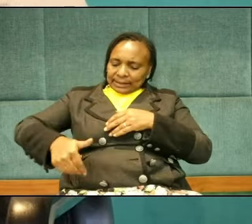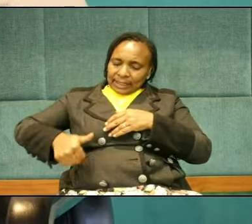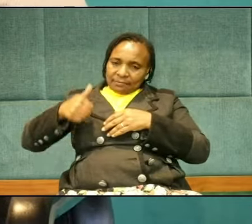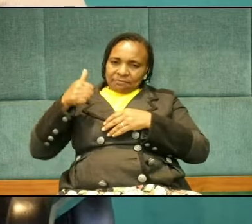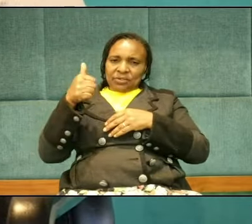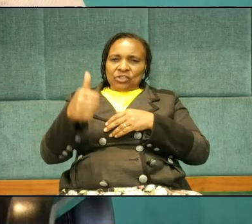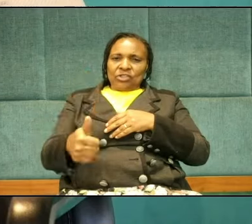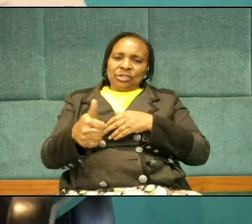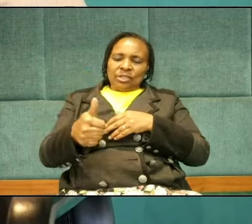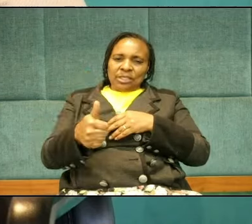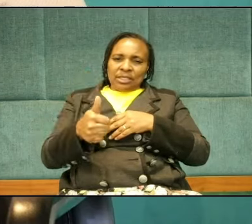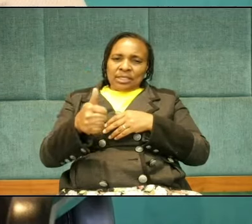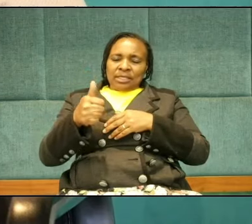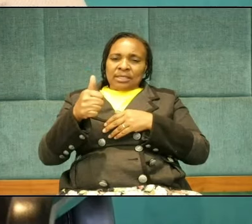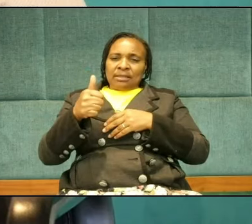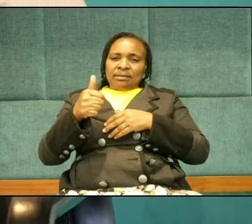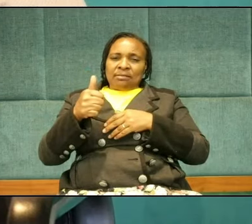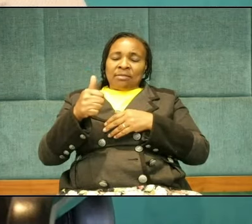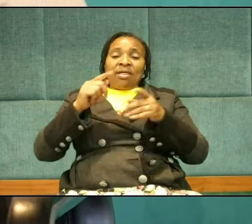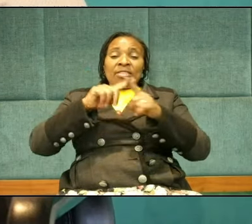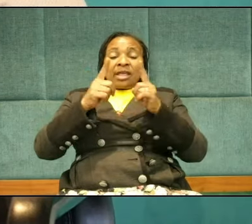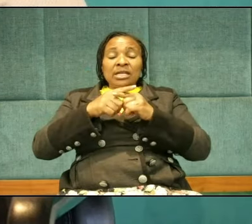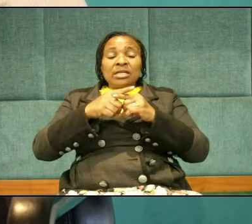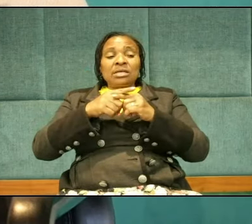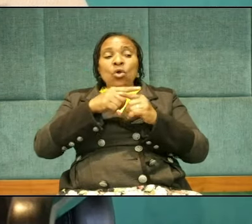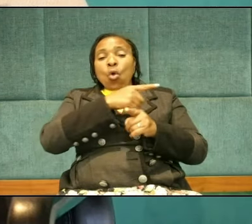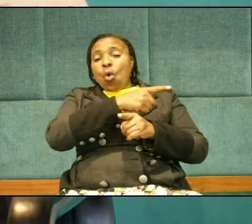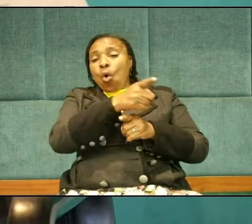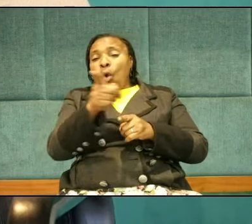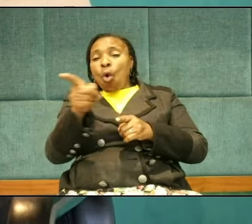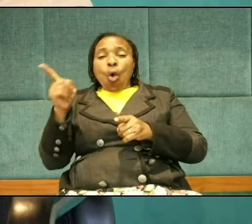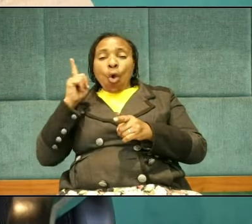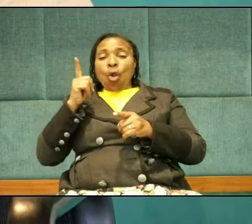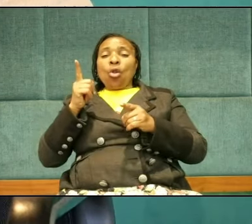and so they just trusted and prayed to God,